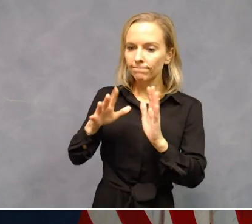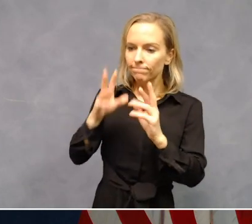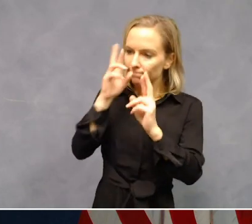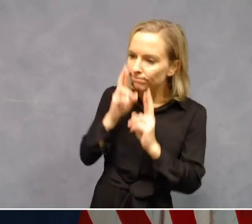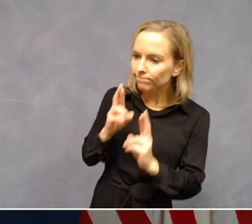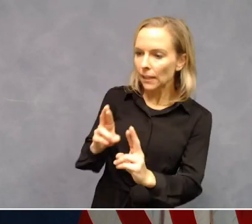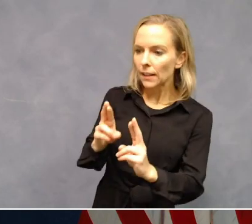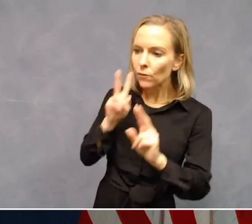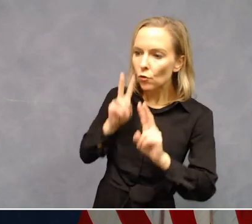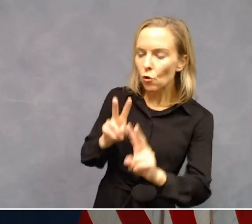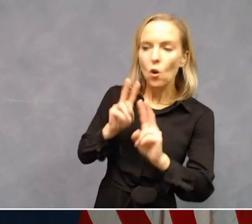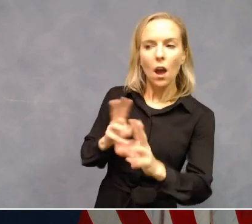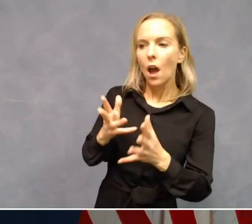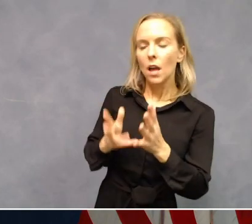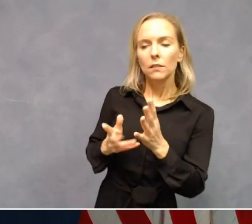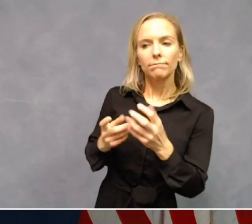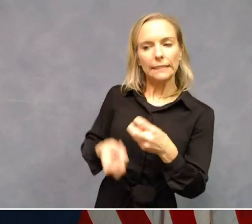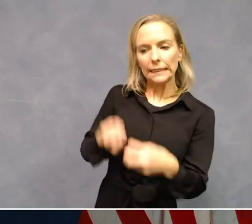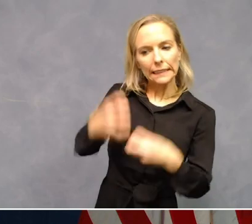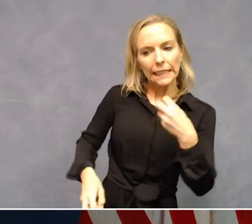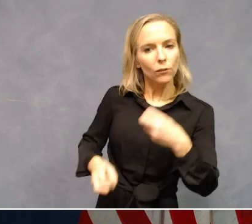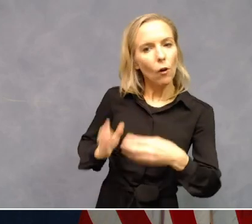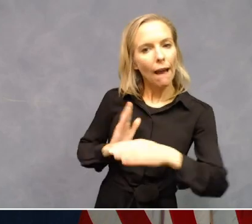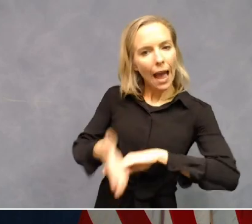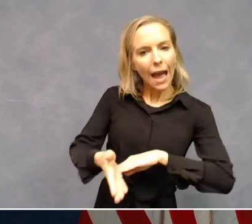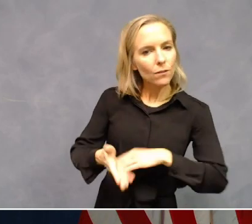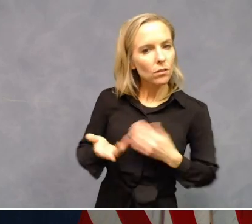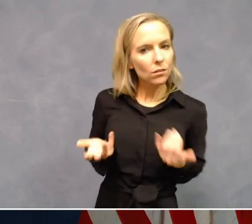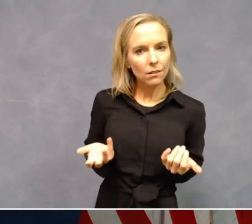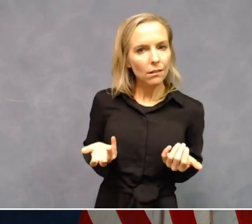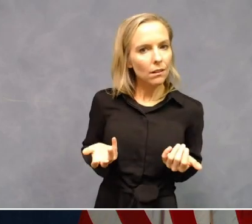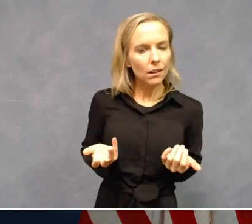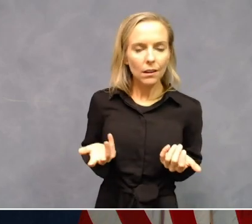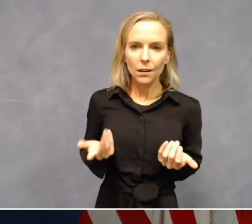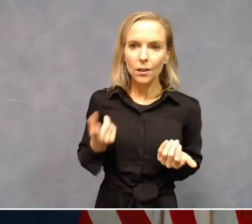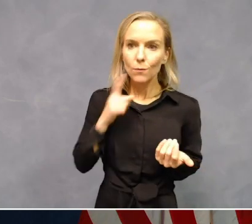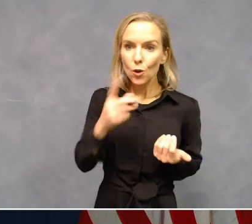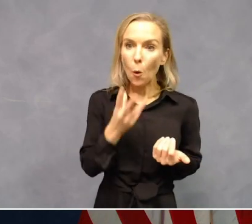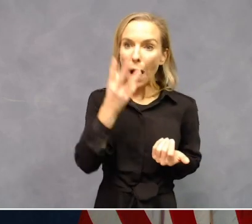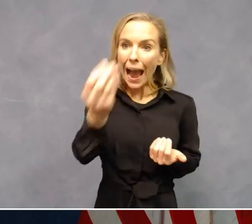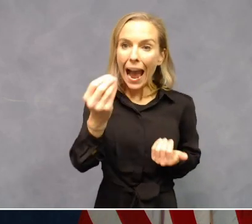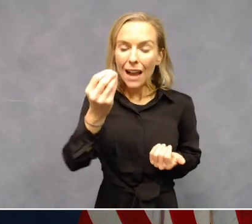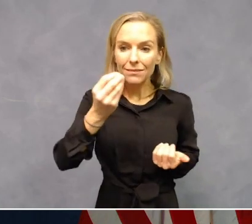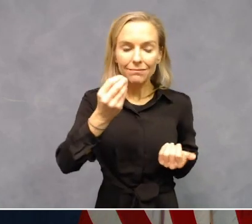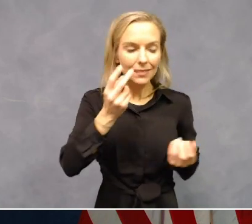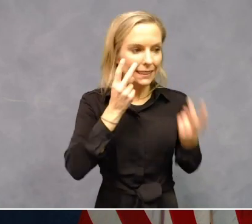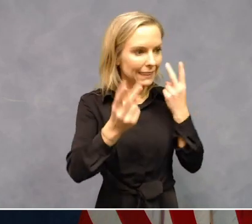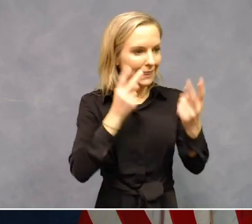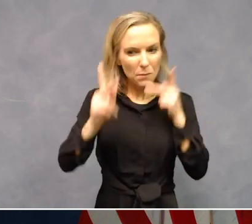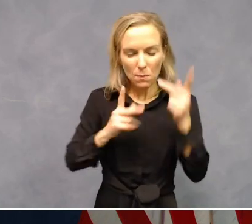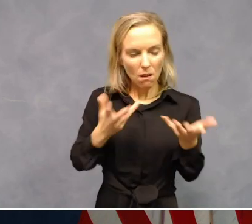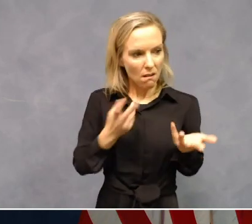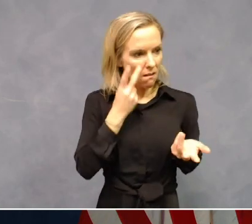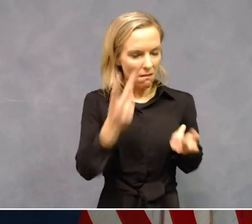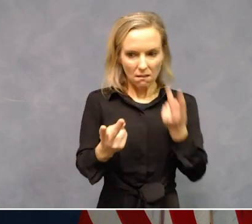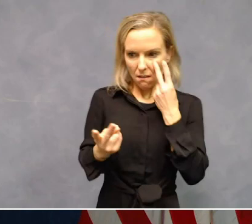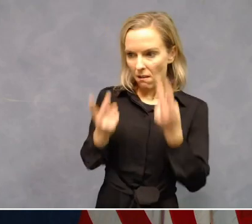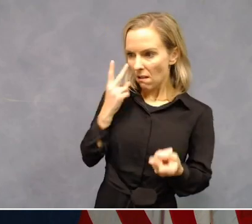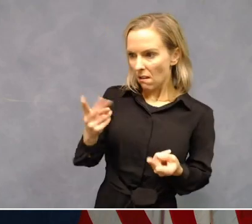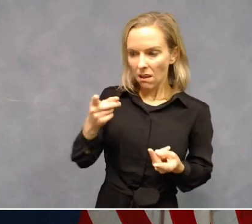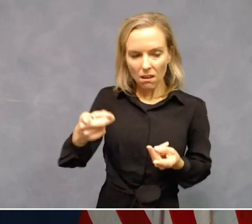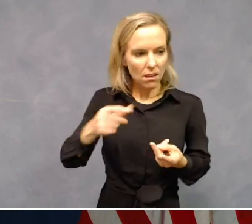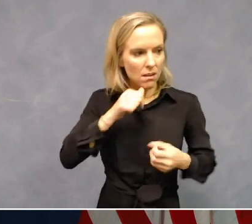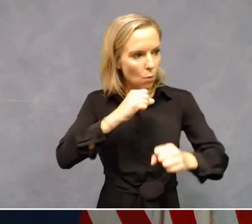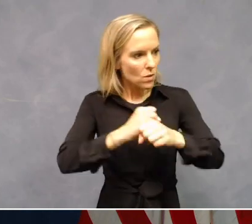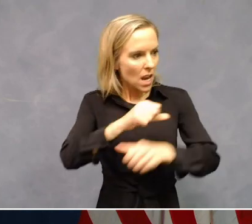difficult afterwards as well. And then you may go out in public and see people not doing what it takes to protect other people, and you think